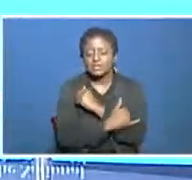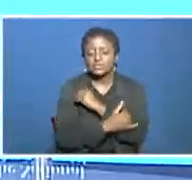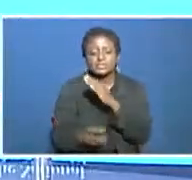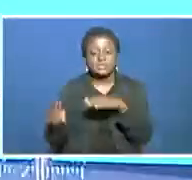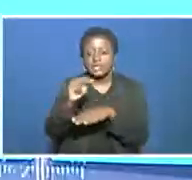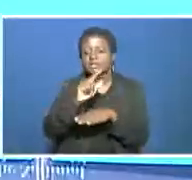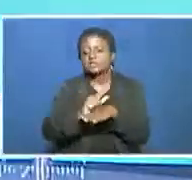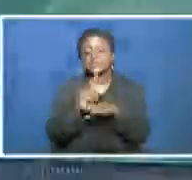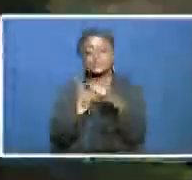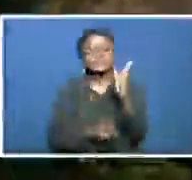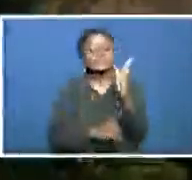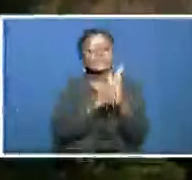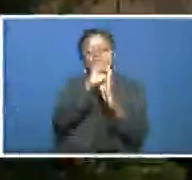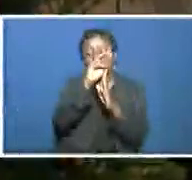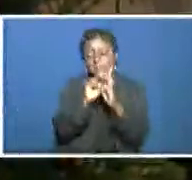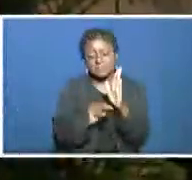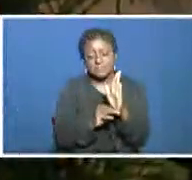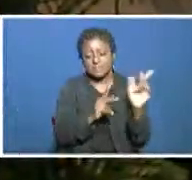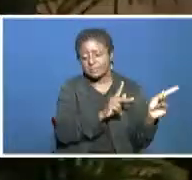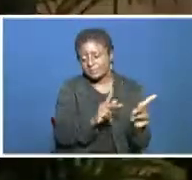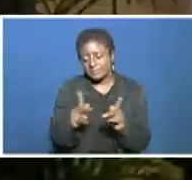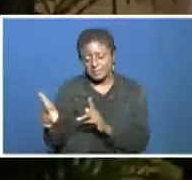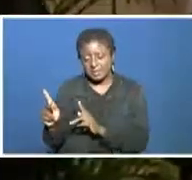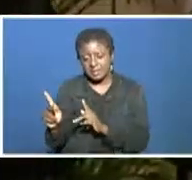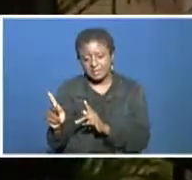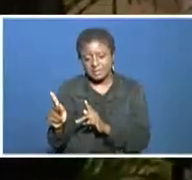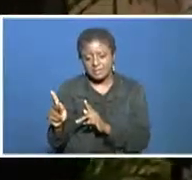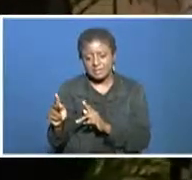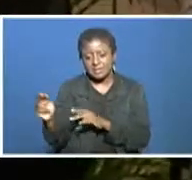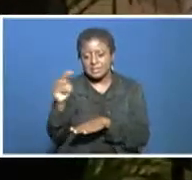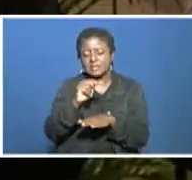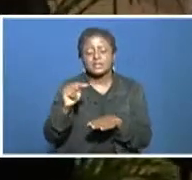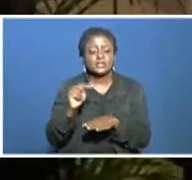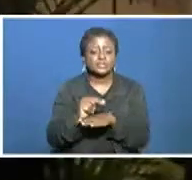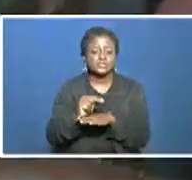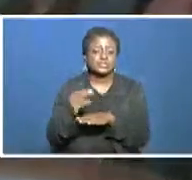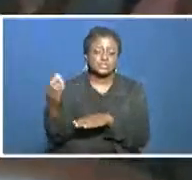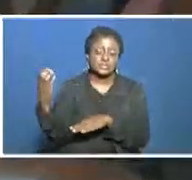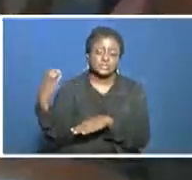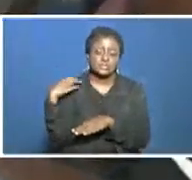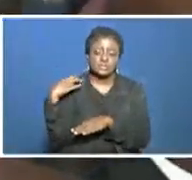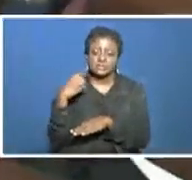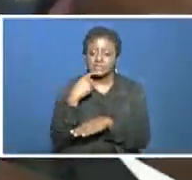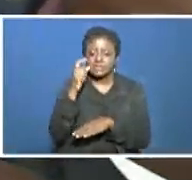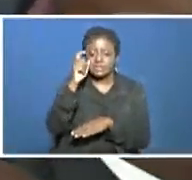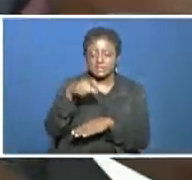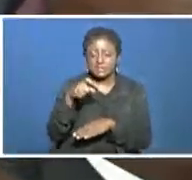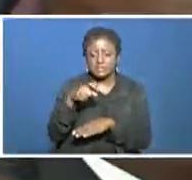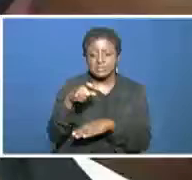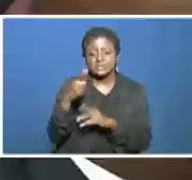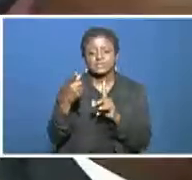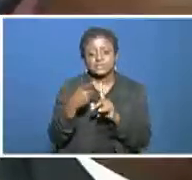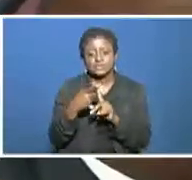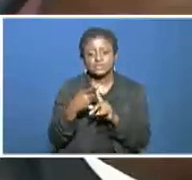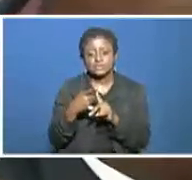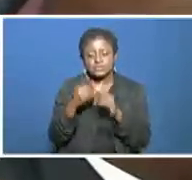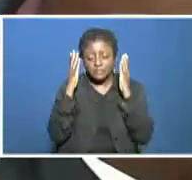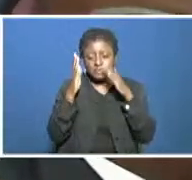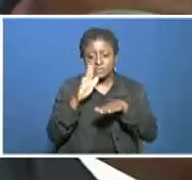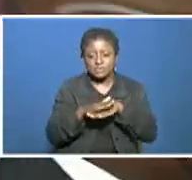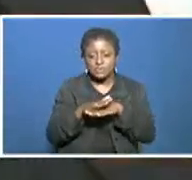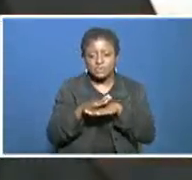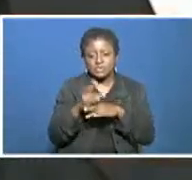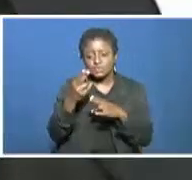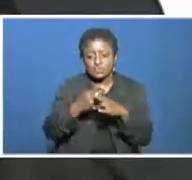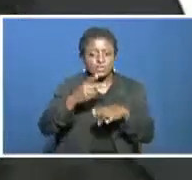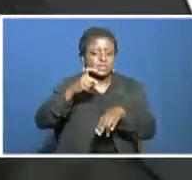more. The nation's chief says a need exists to address the overwhelming short-term issues while setting the country